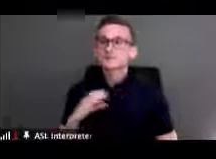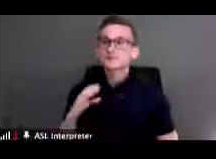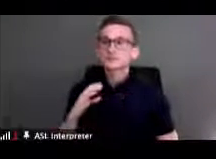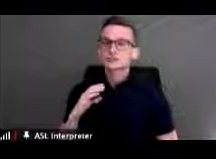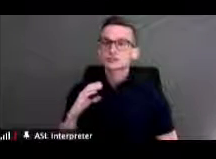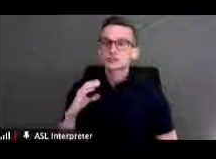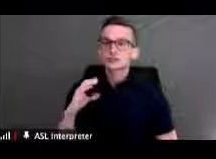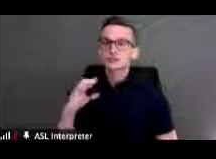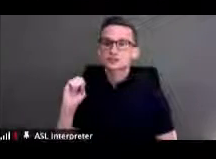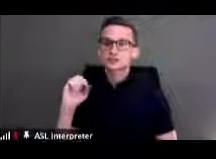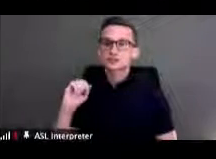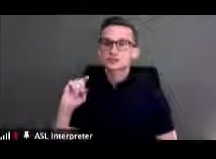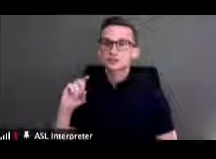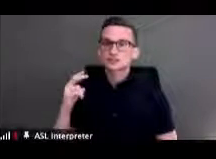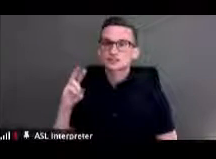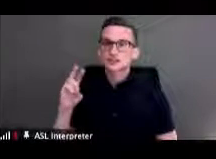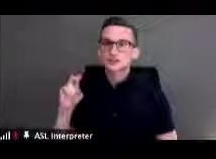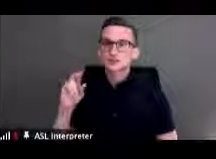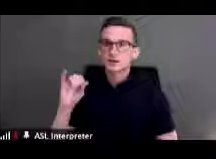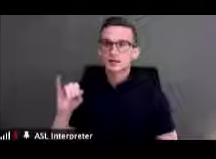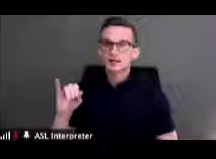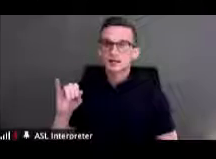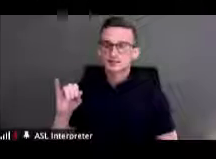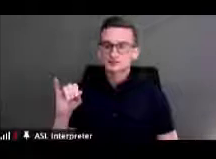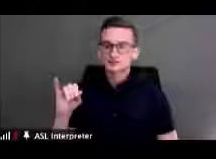Commissioner Sadwani?